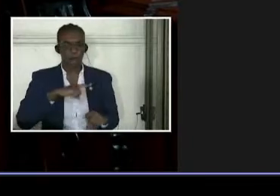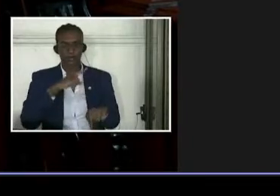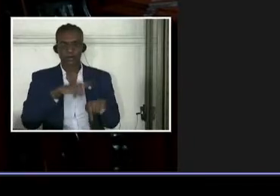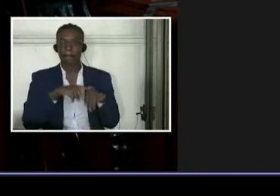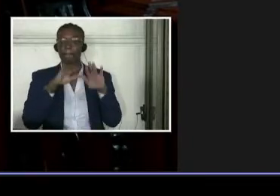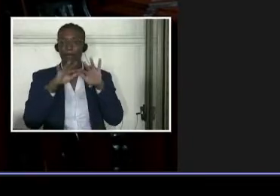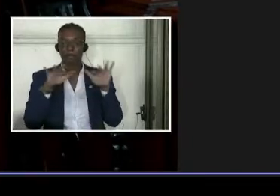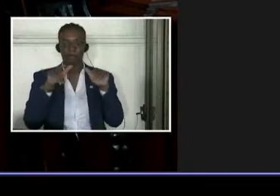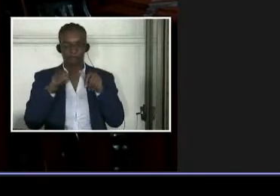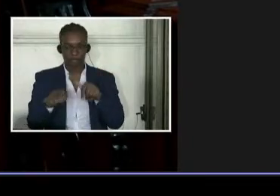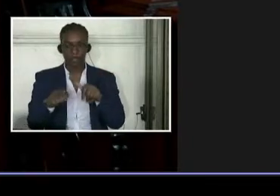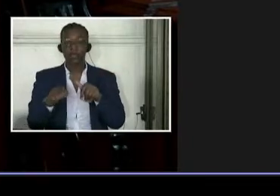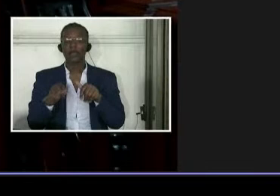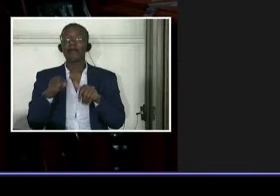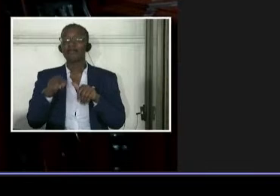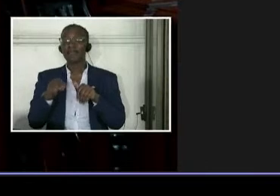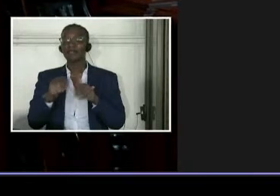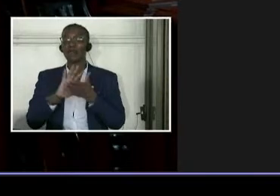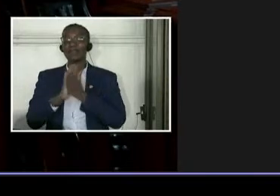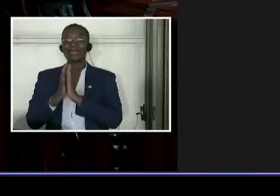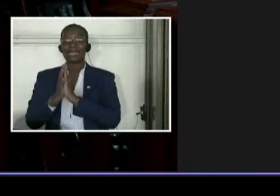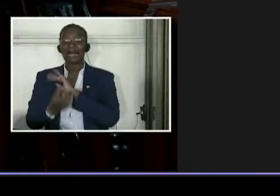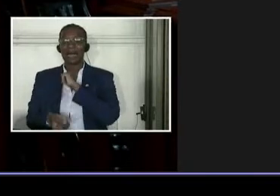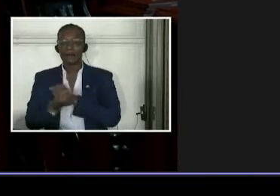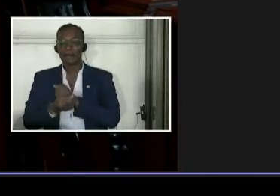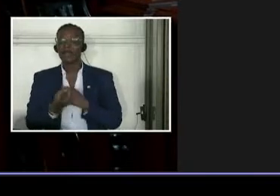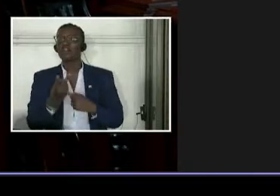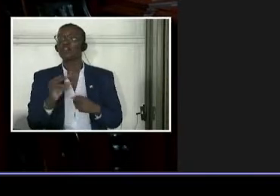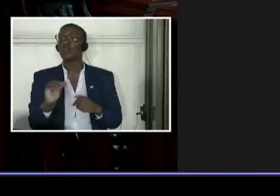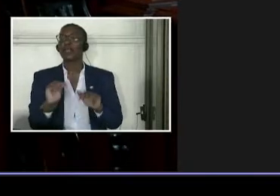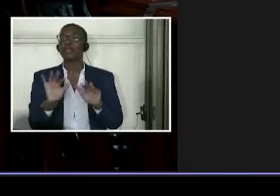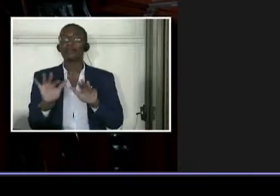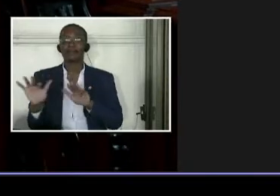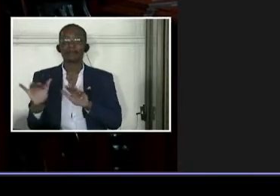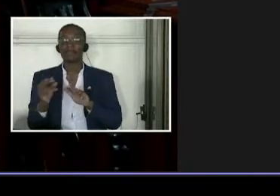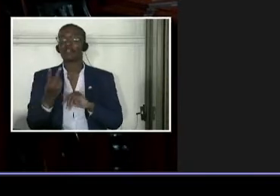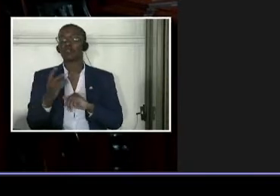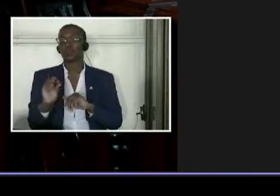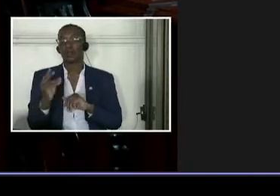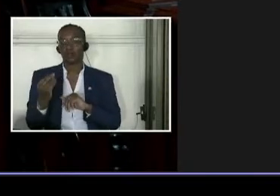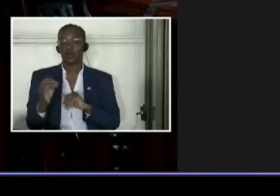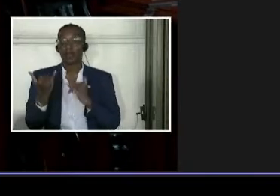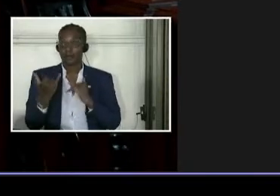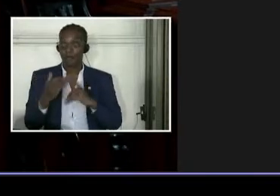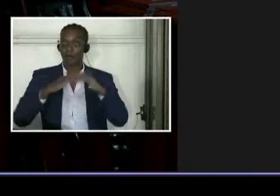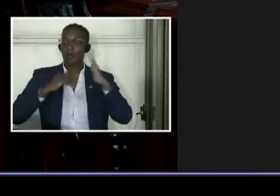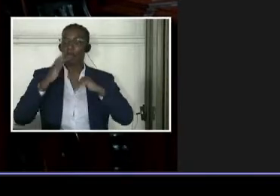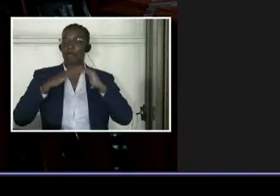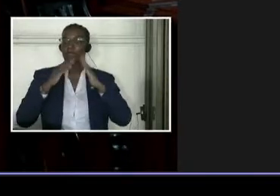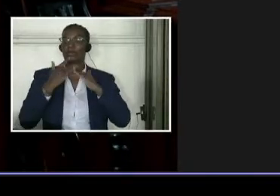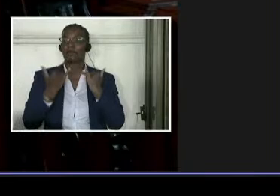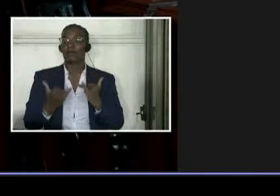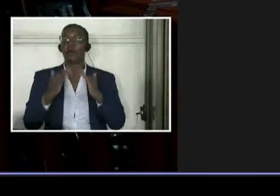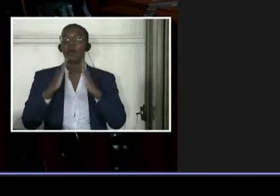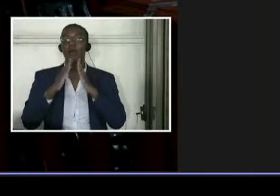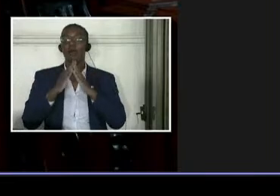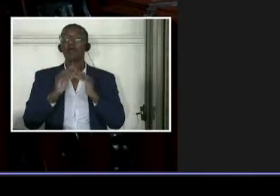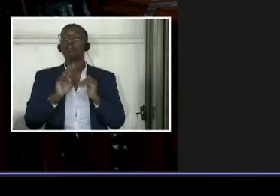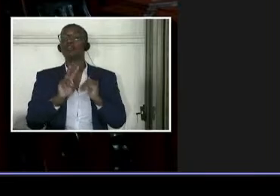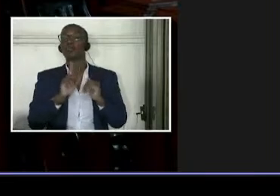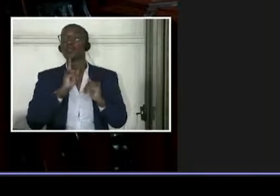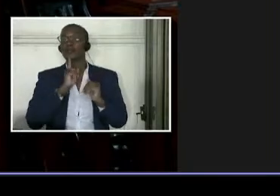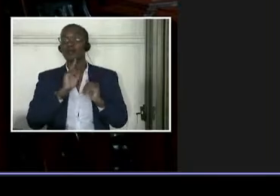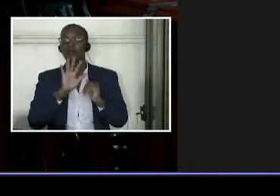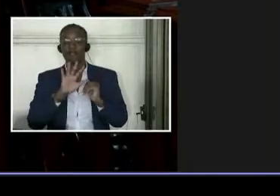years. This disaster happened in 2019-20, and already we are building them. We'll be building